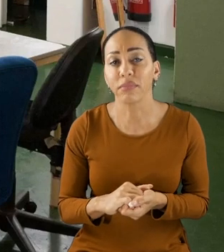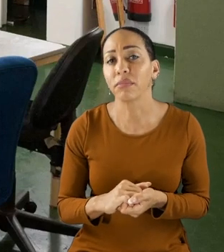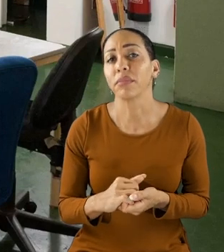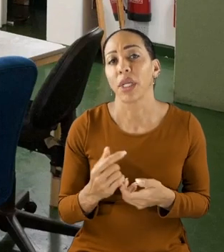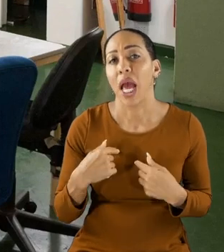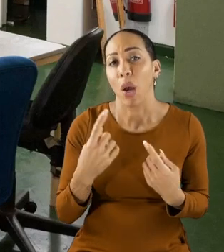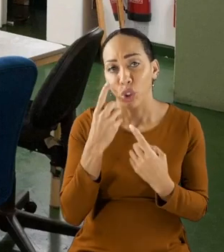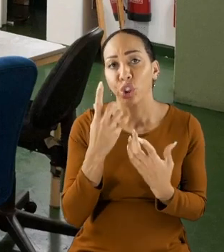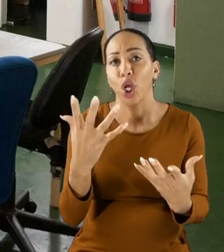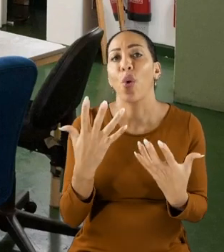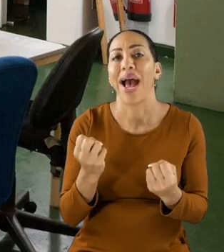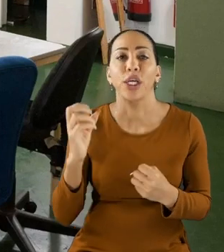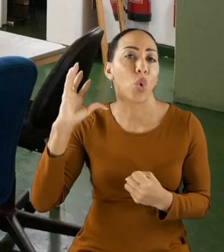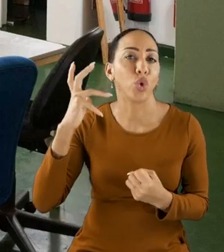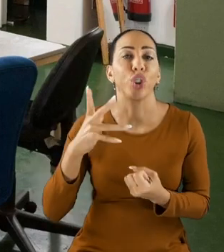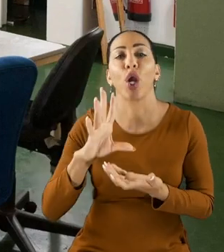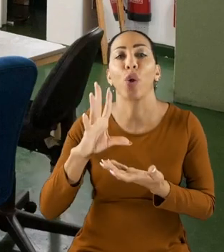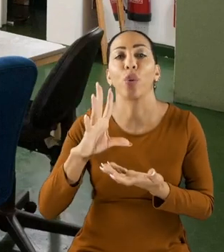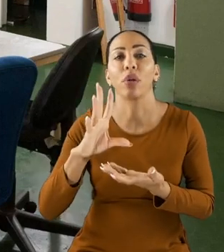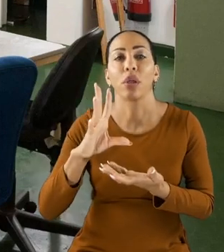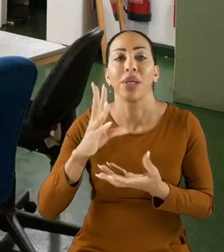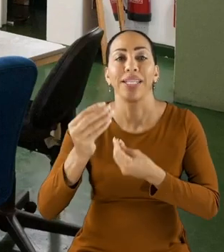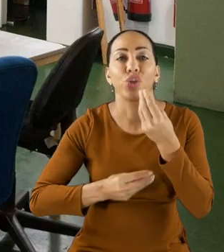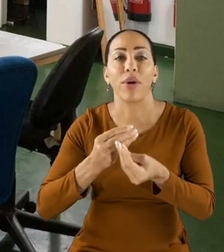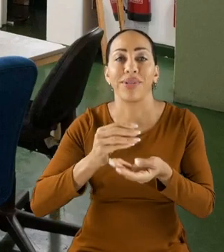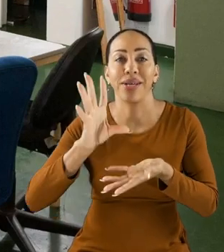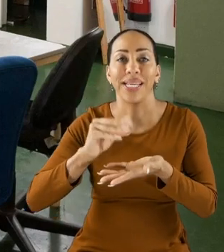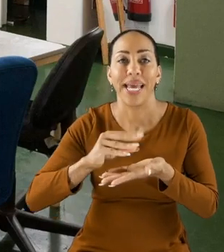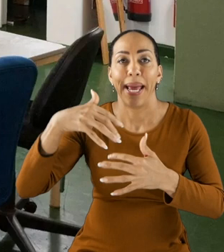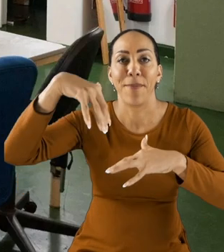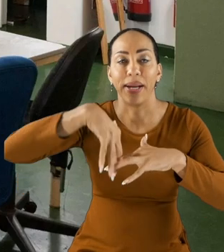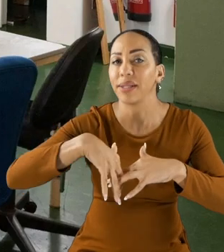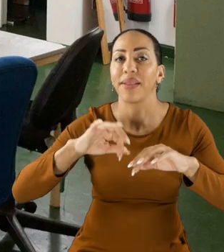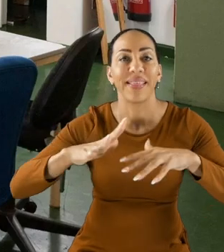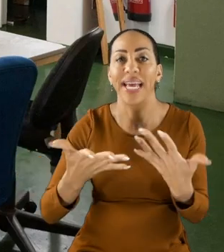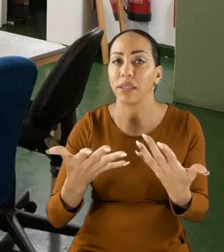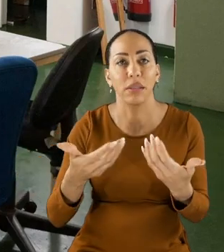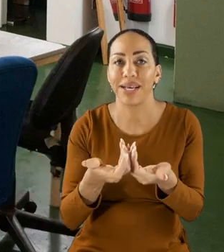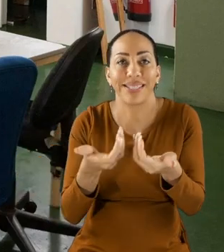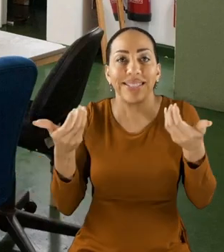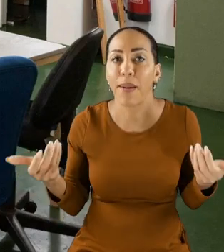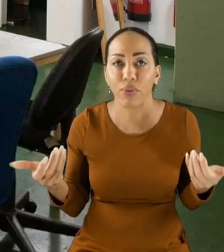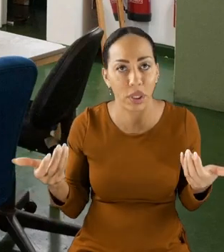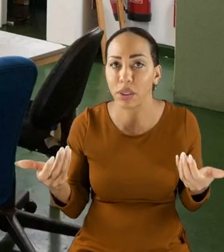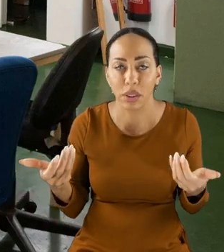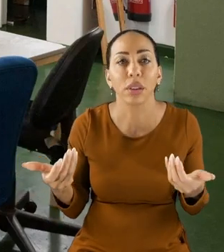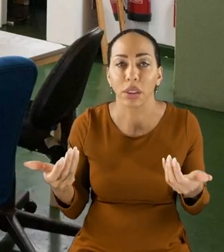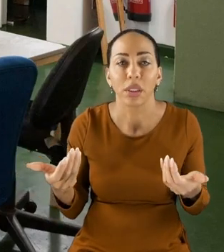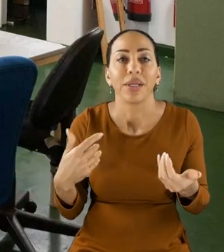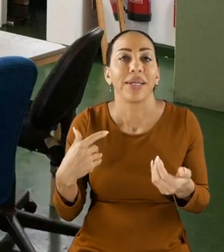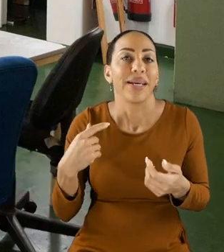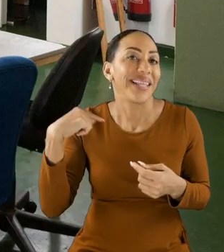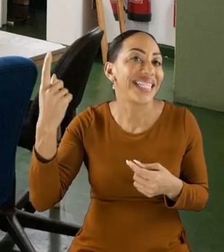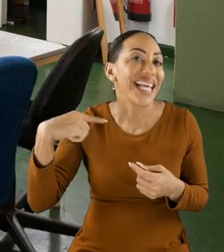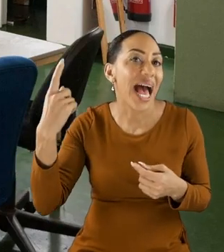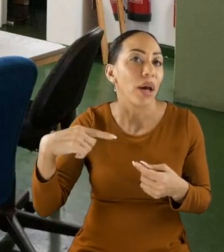audio description embedded into the script and the soundtrack, such that there isn't a separate audio description script. The idea